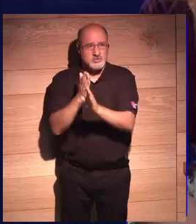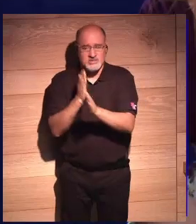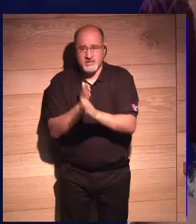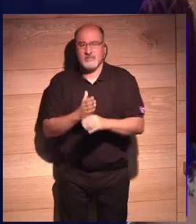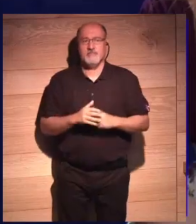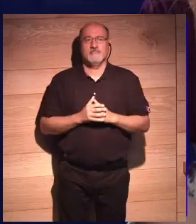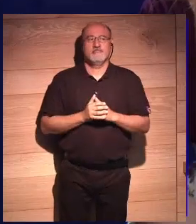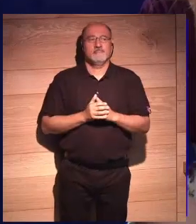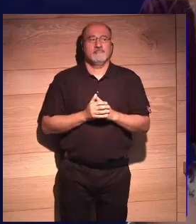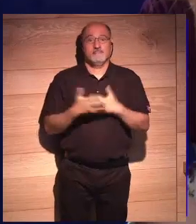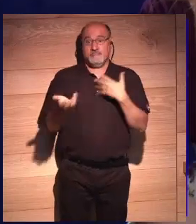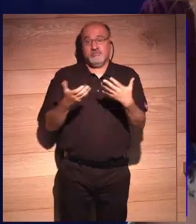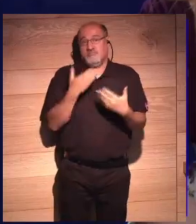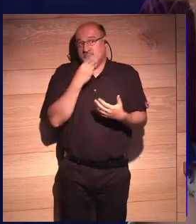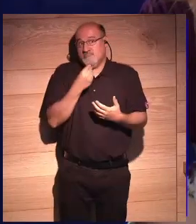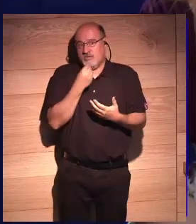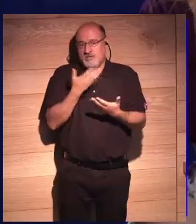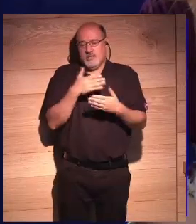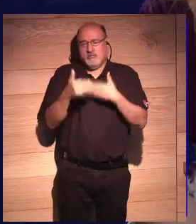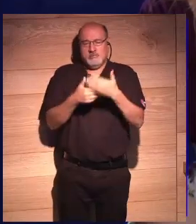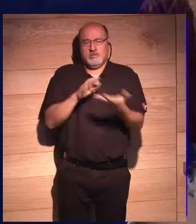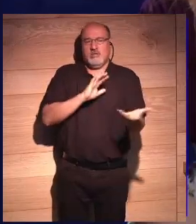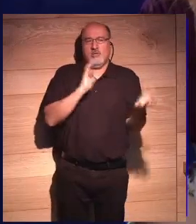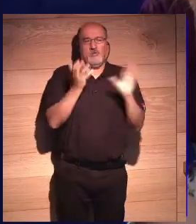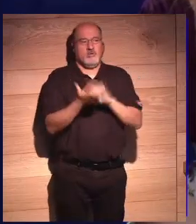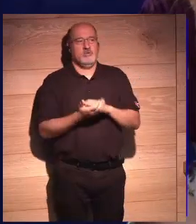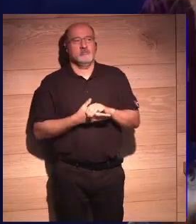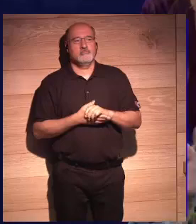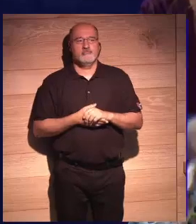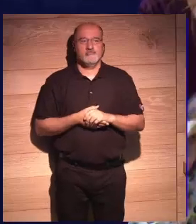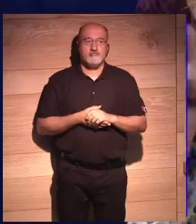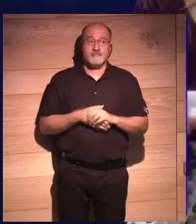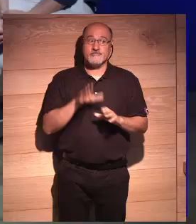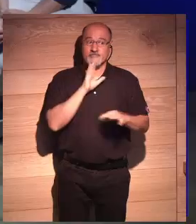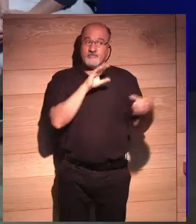and usable way. And apart from that, they have to be beautiful. So we are evolving.